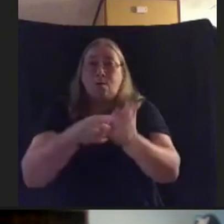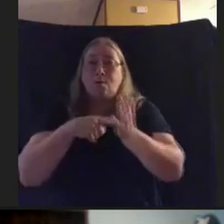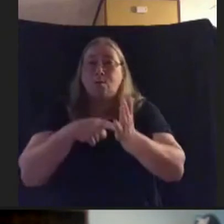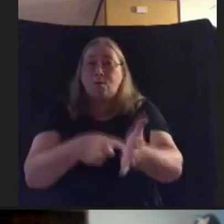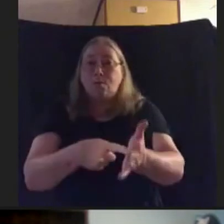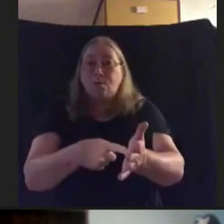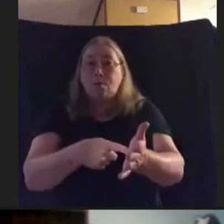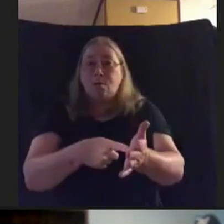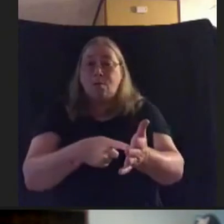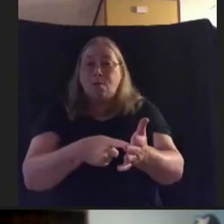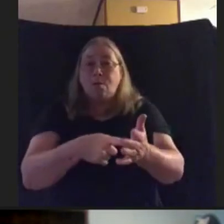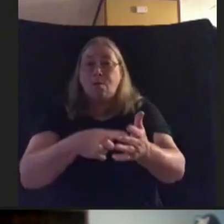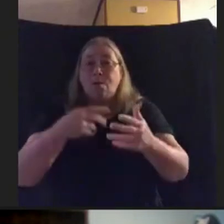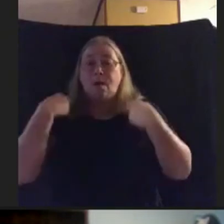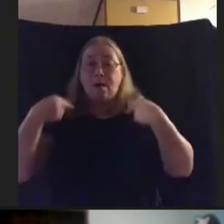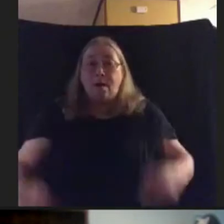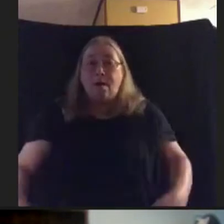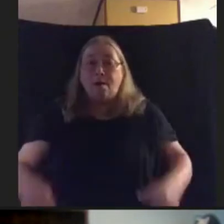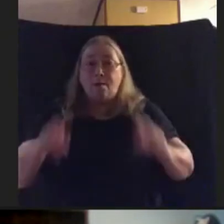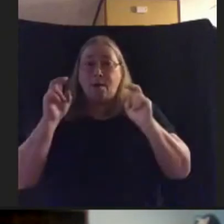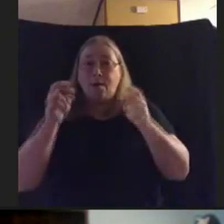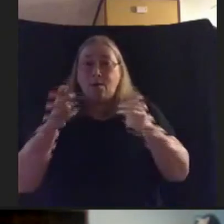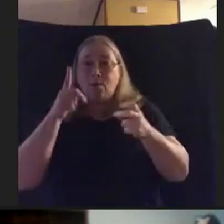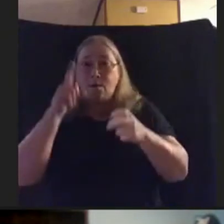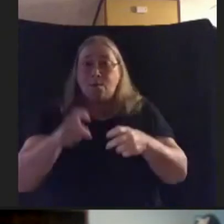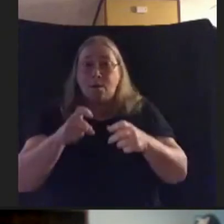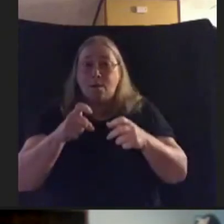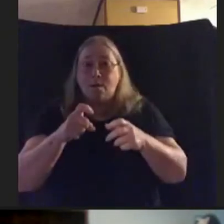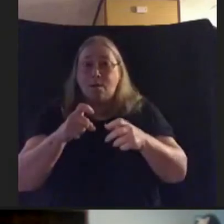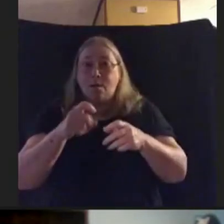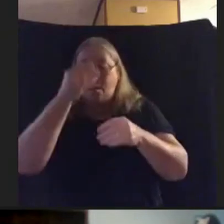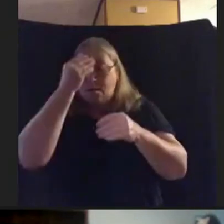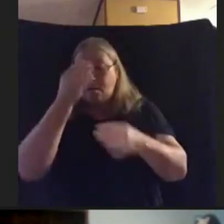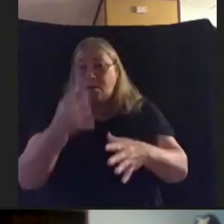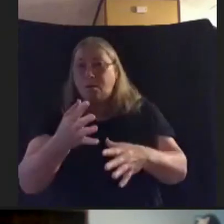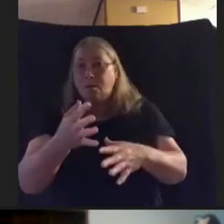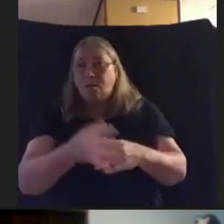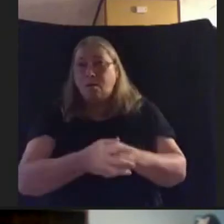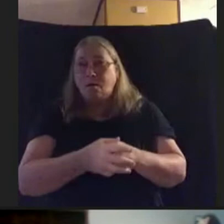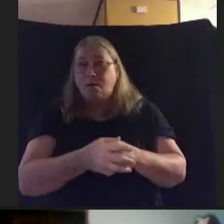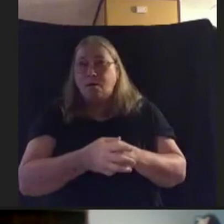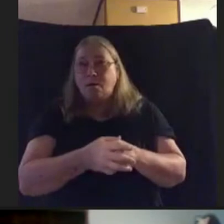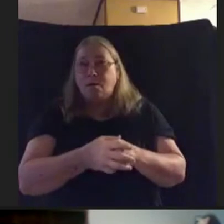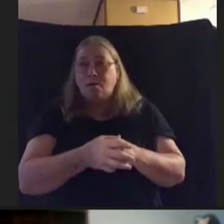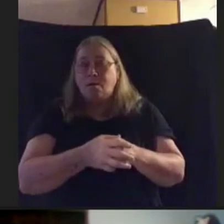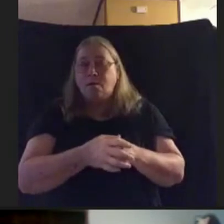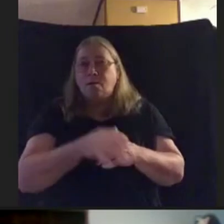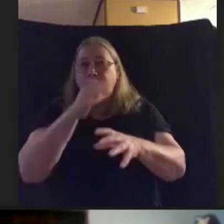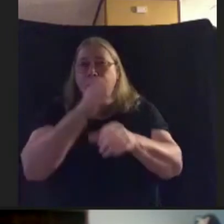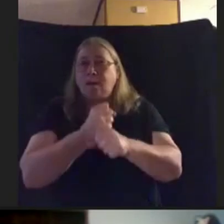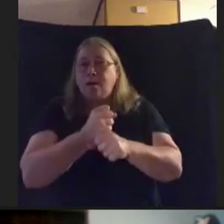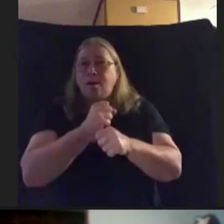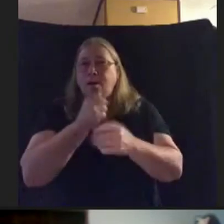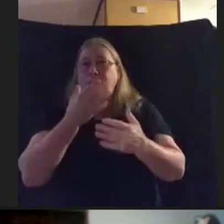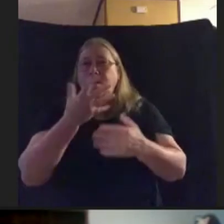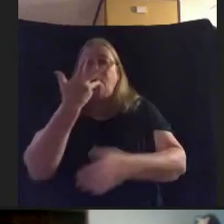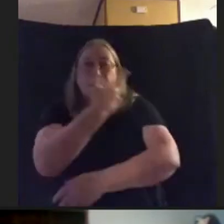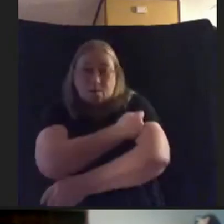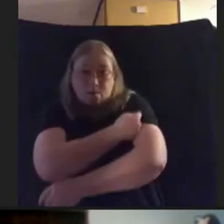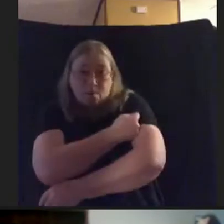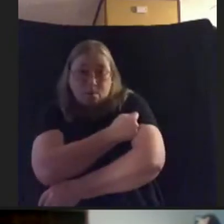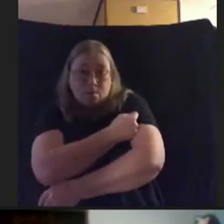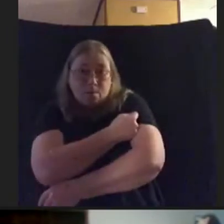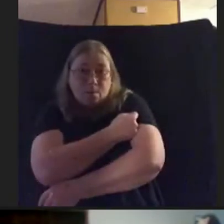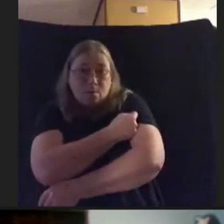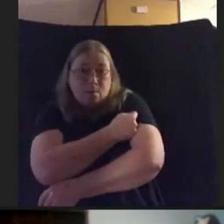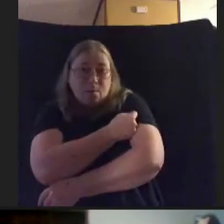condition? No, they do not. We do not want to put up any barriers to getting your vaccine put in your arm.